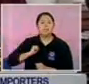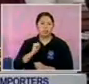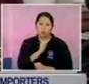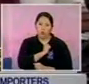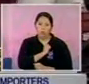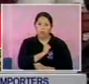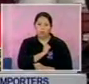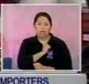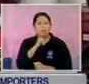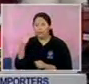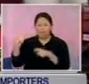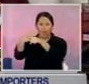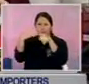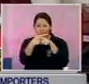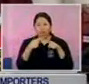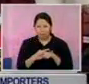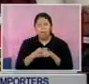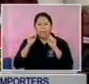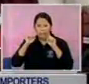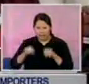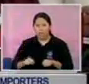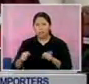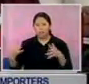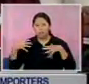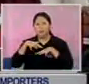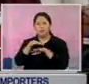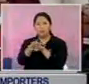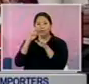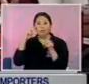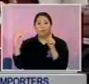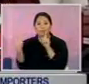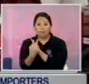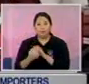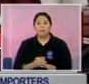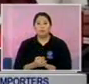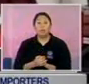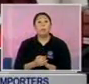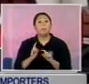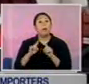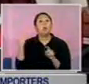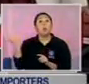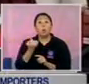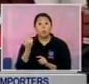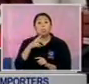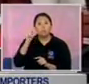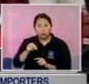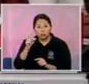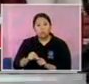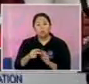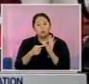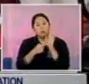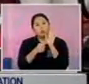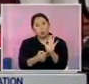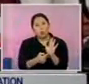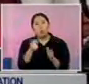we can reconcile the views. We simply have to distinguish between the presentation or the marking of the evidence and the